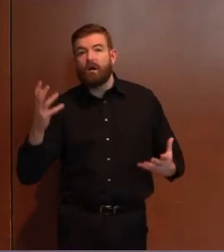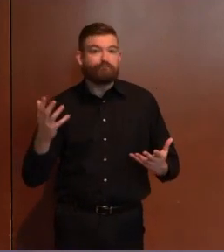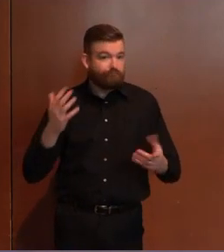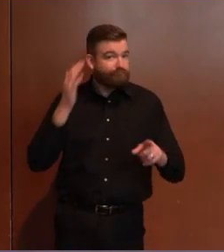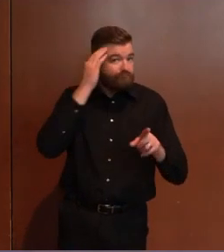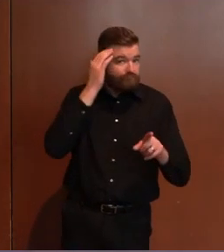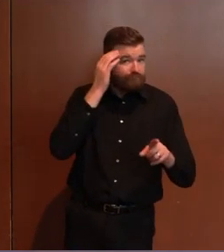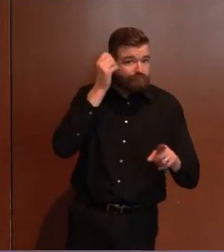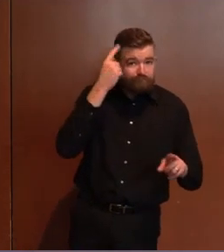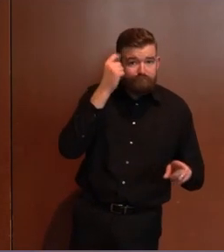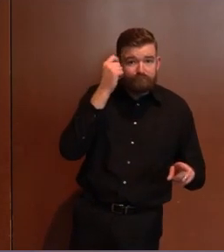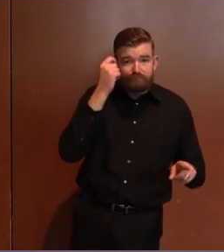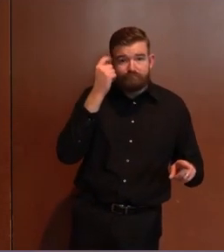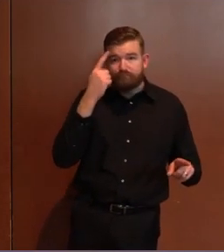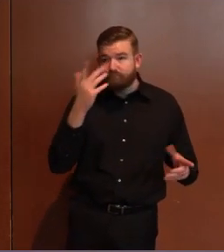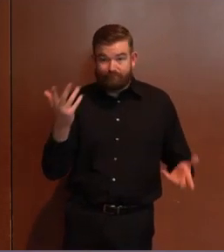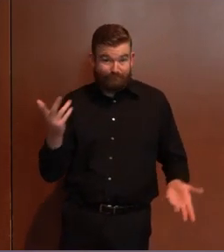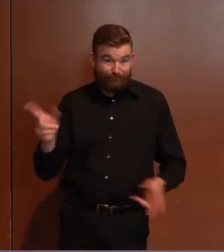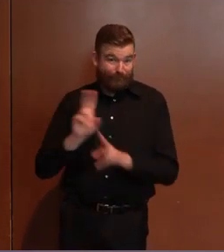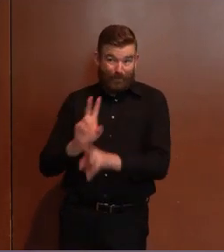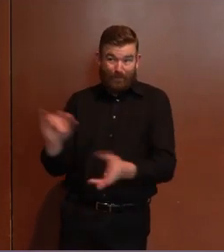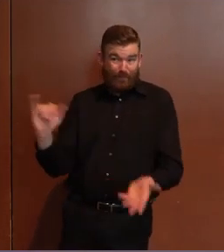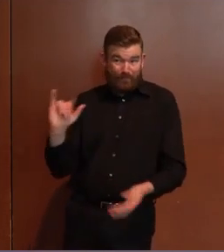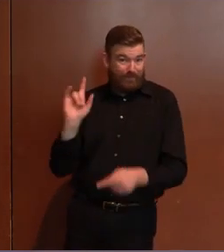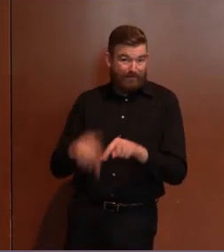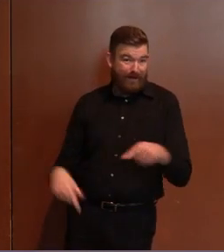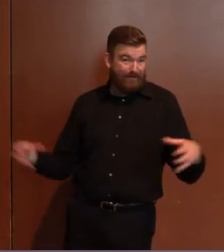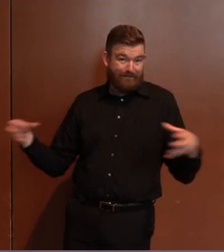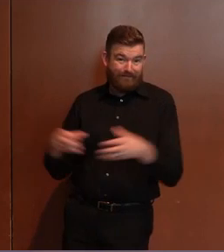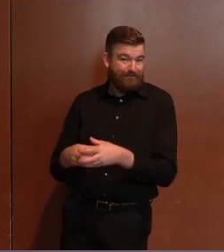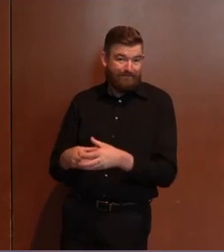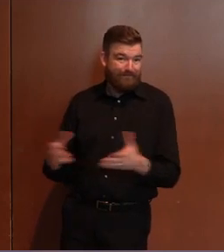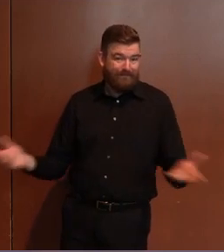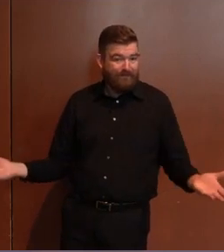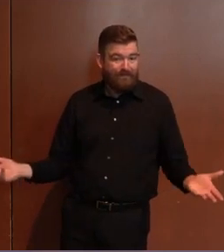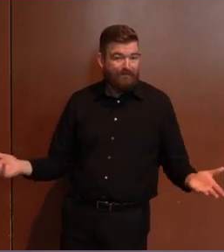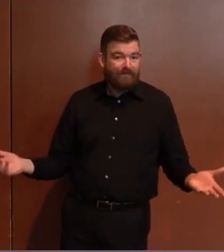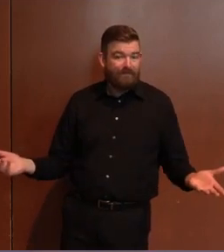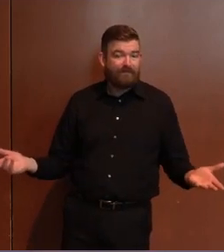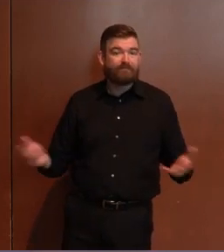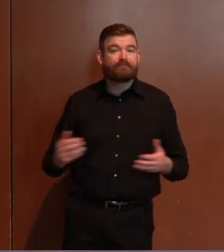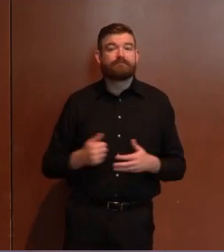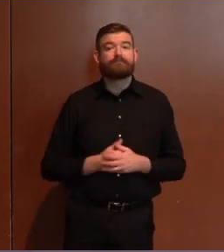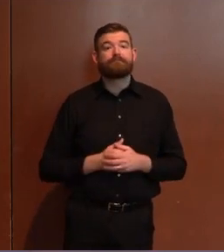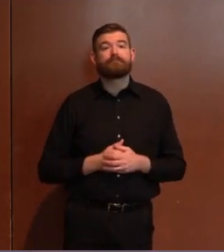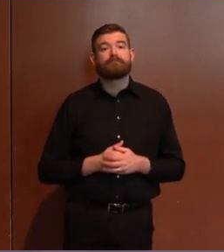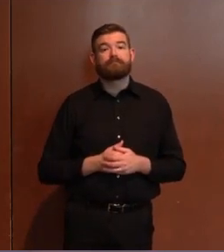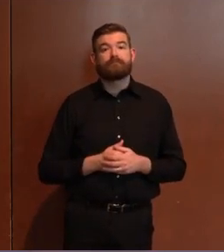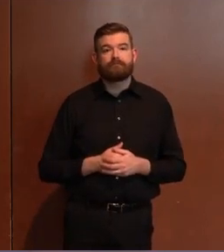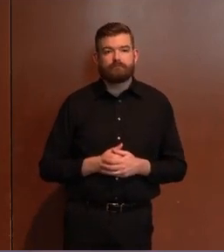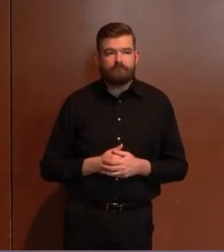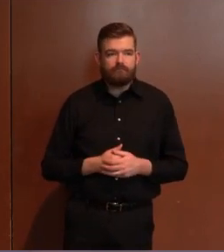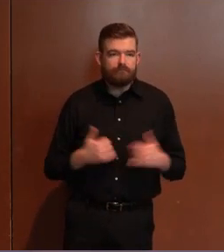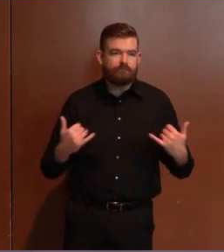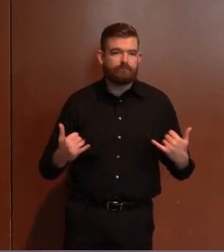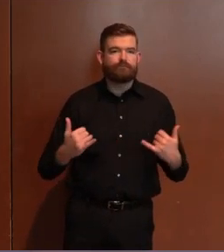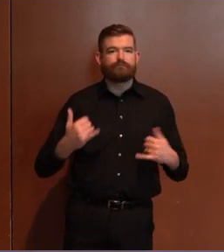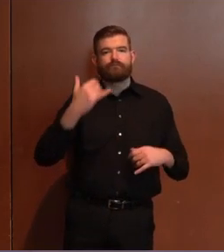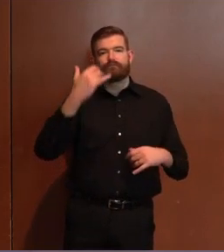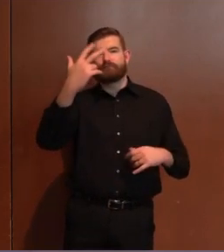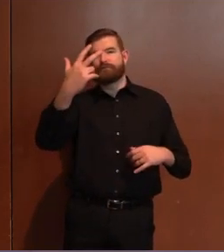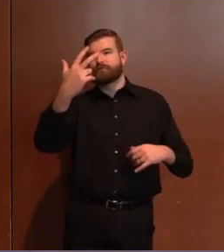earlier, particularly on the cusp of 3 of the biggest faith season celebrations